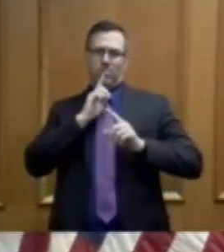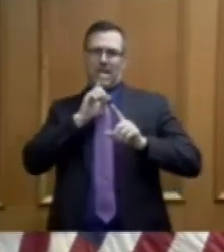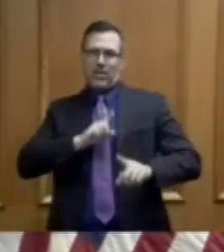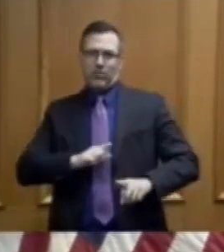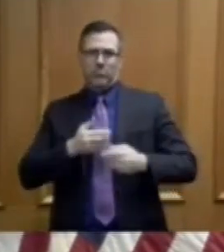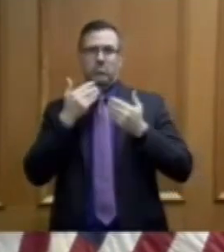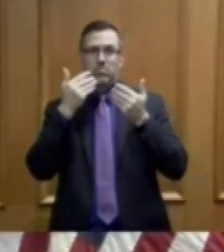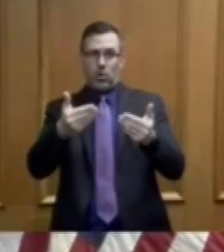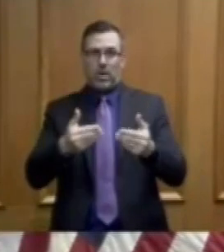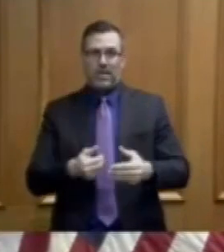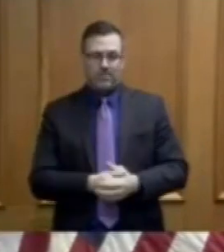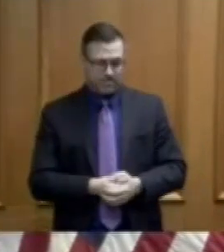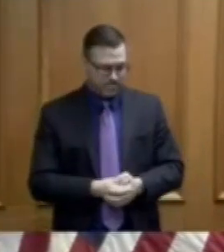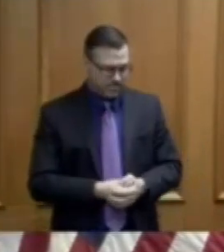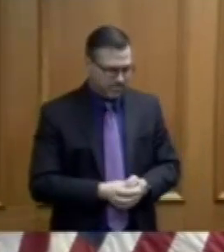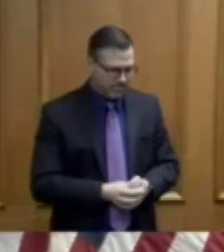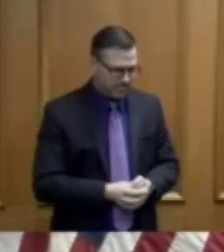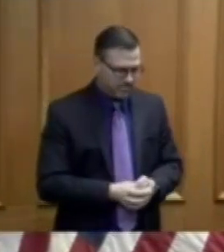questions.